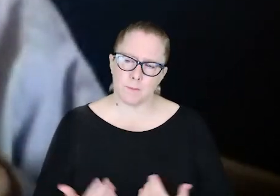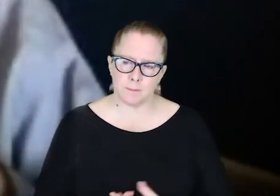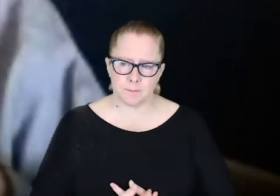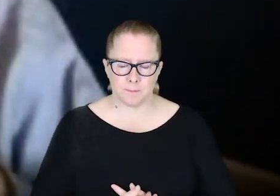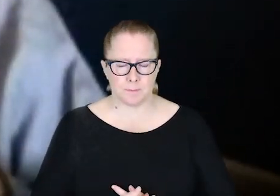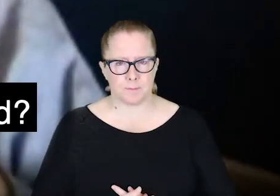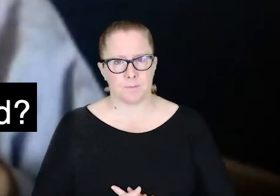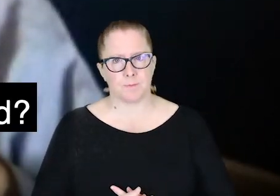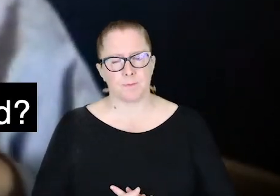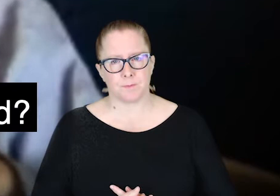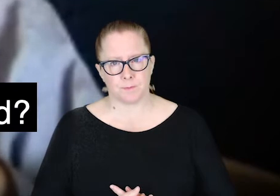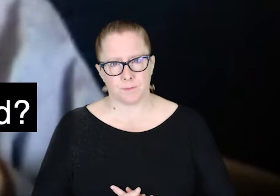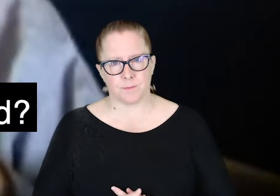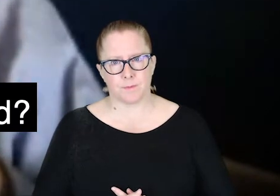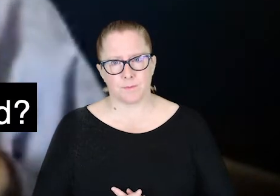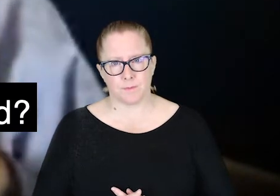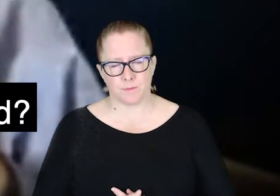of inclusion or how